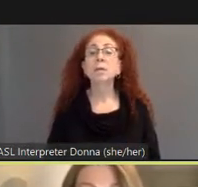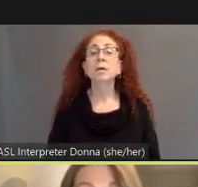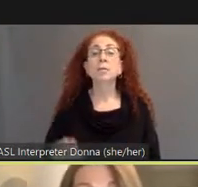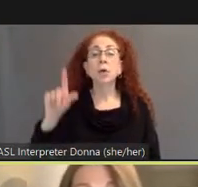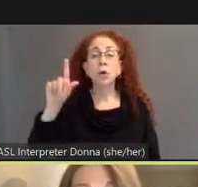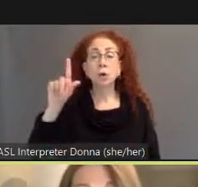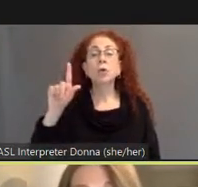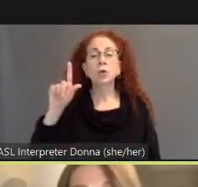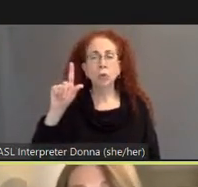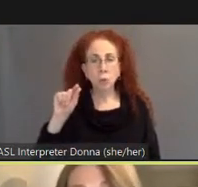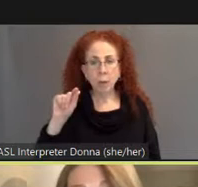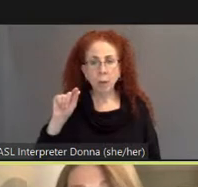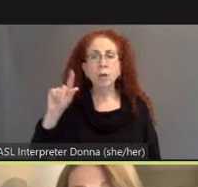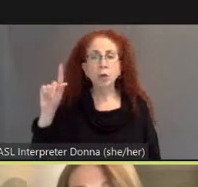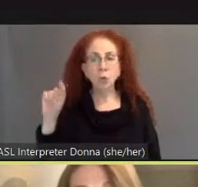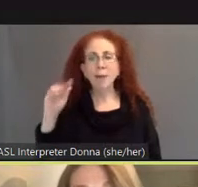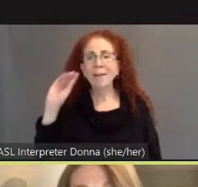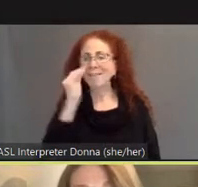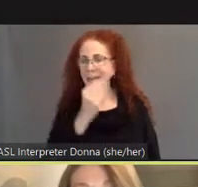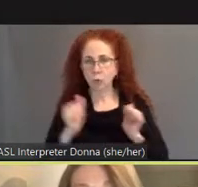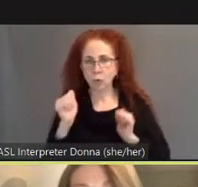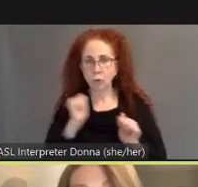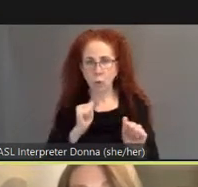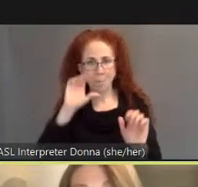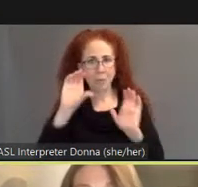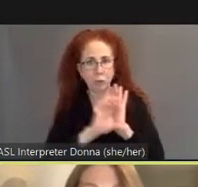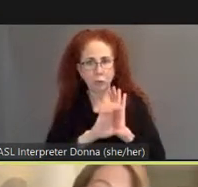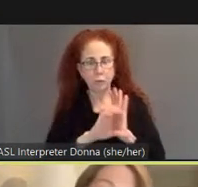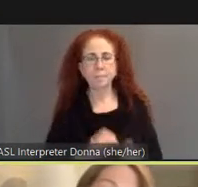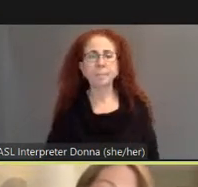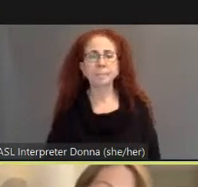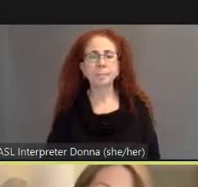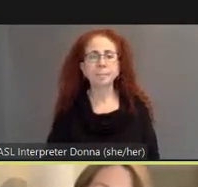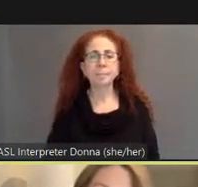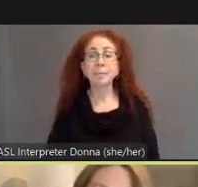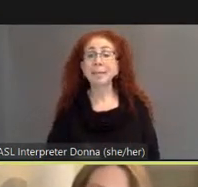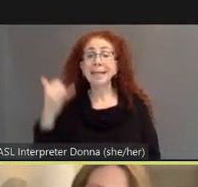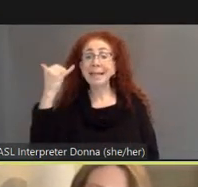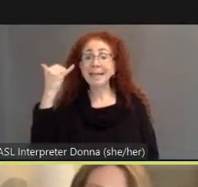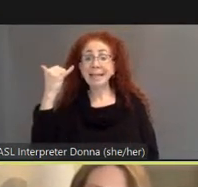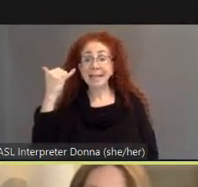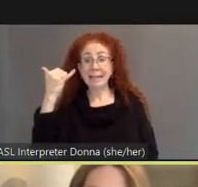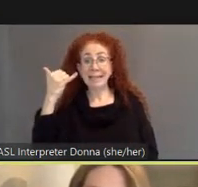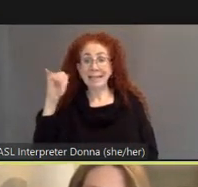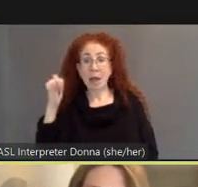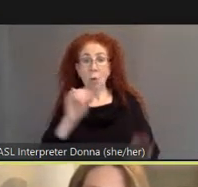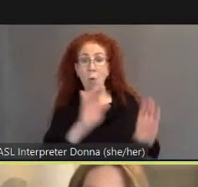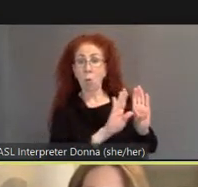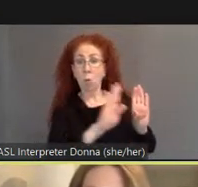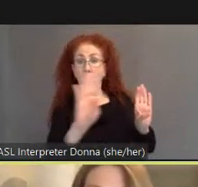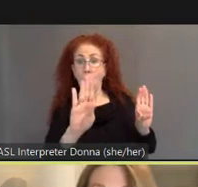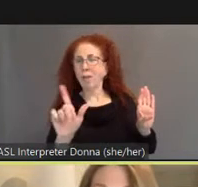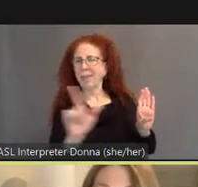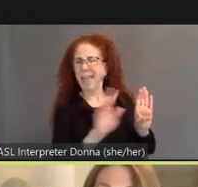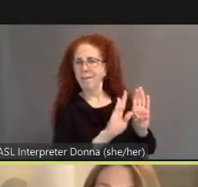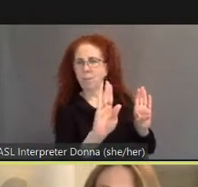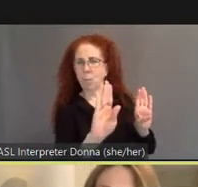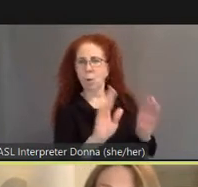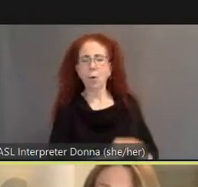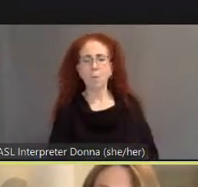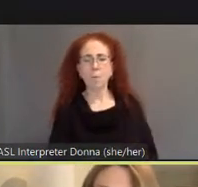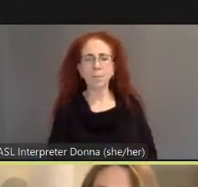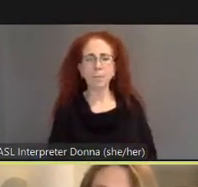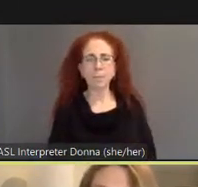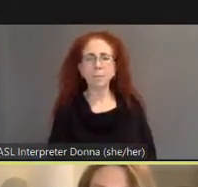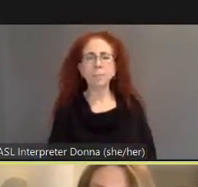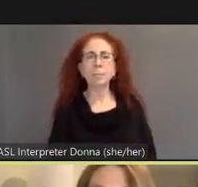flower show. There is a yellow wall along the left side of the image. I'm in